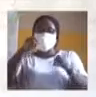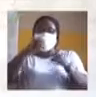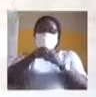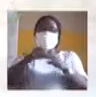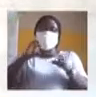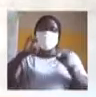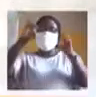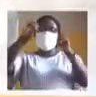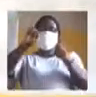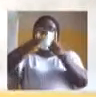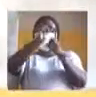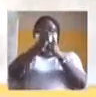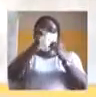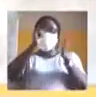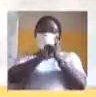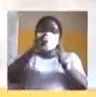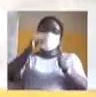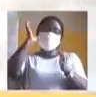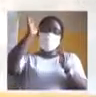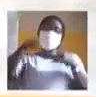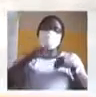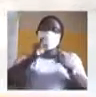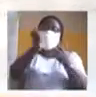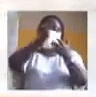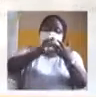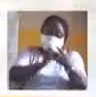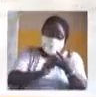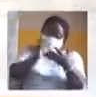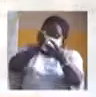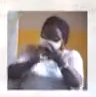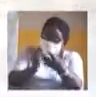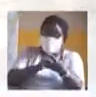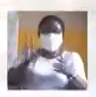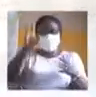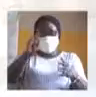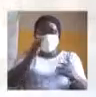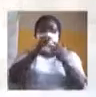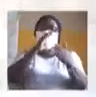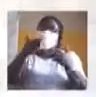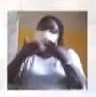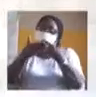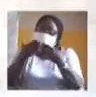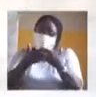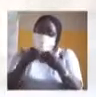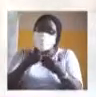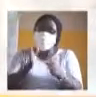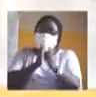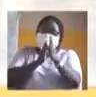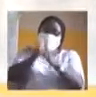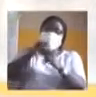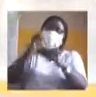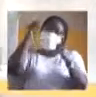write. Some are quite simple and straight to the point. And when you give it to the examiner like that, you get your full